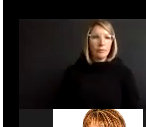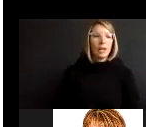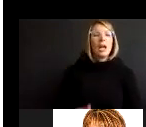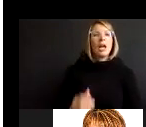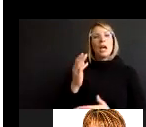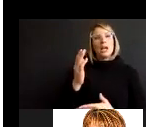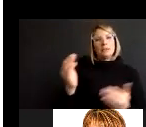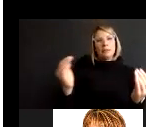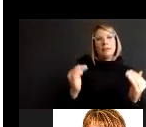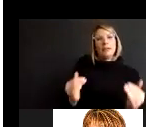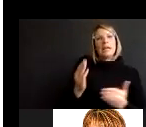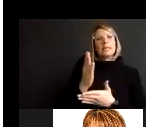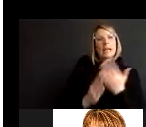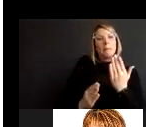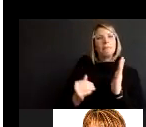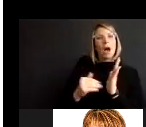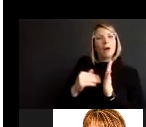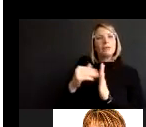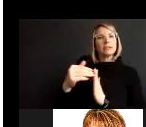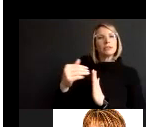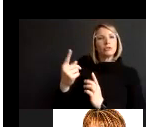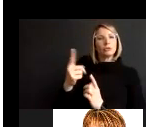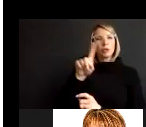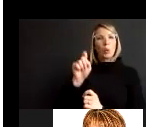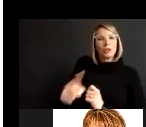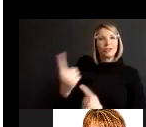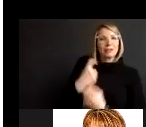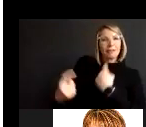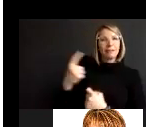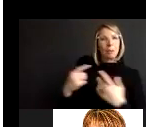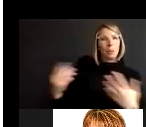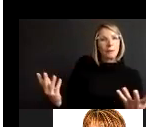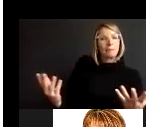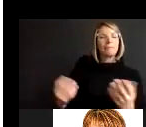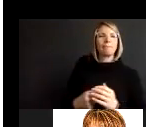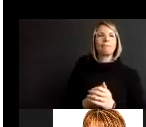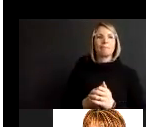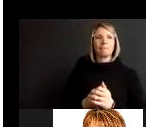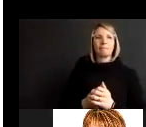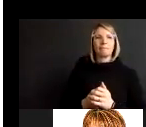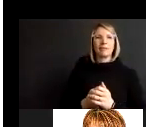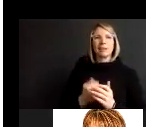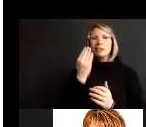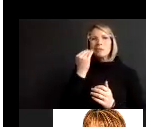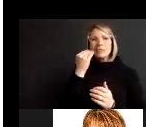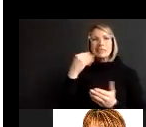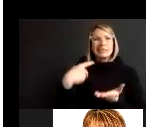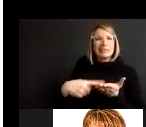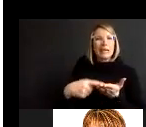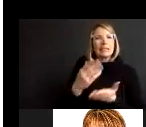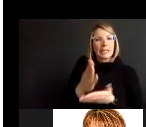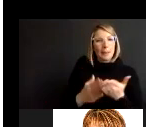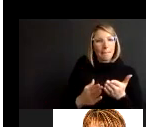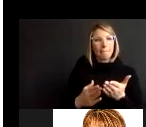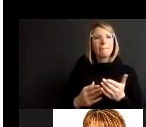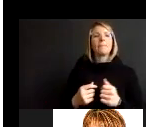there's more out of the session this morning. Some of the frequently asked questions that we've come across so far, we've touched on a couple. People